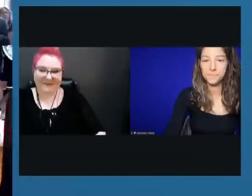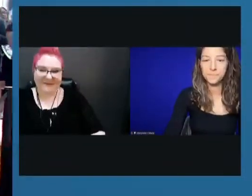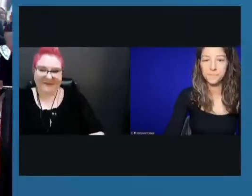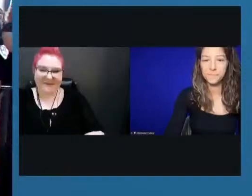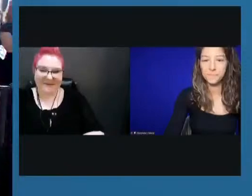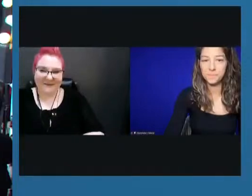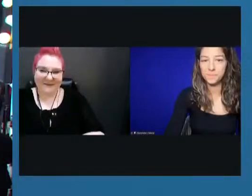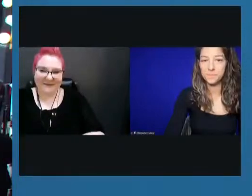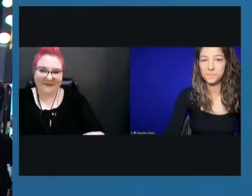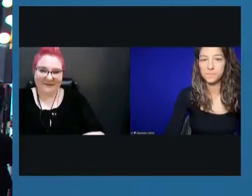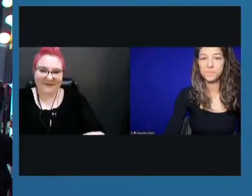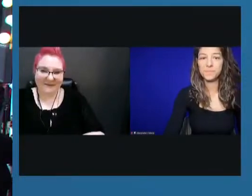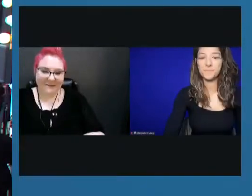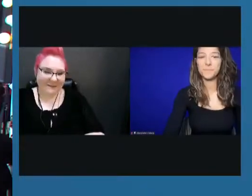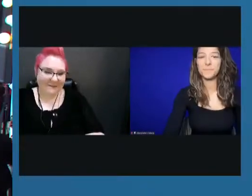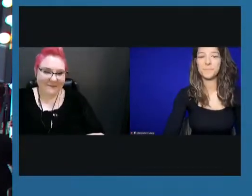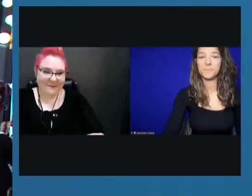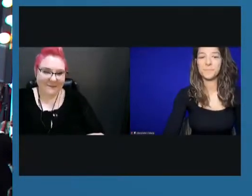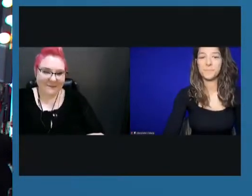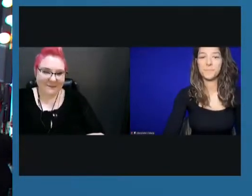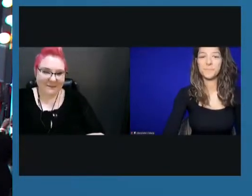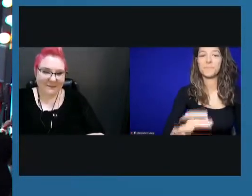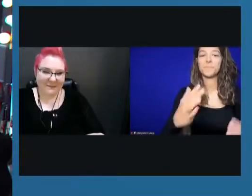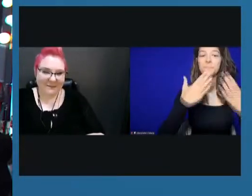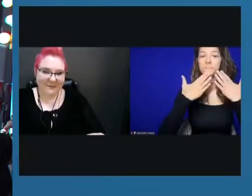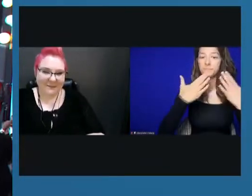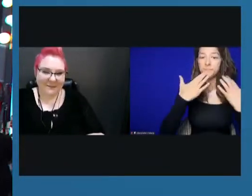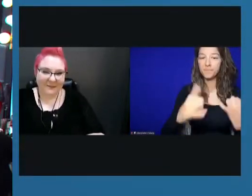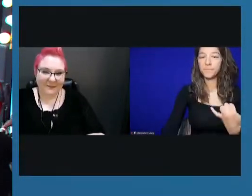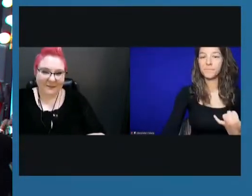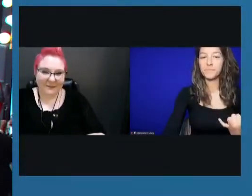Ladies and gentlemen, let me bring up